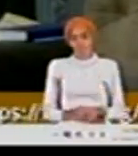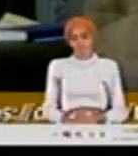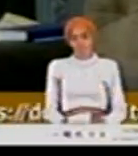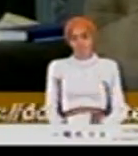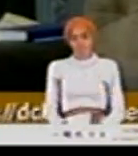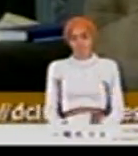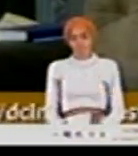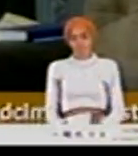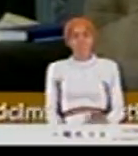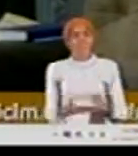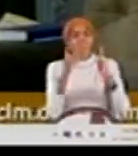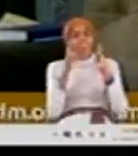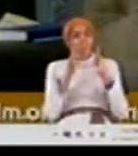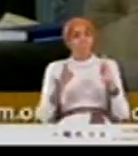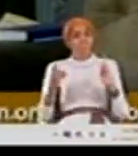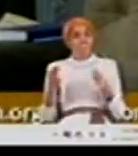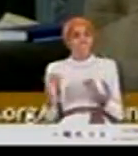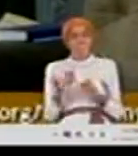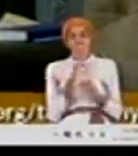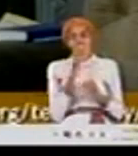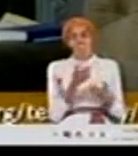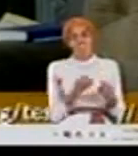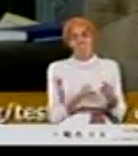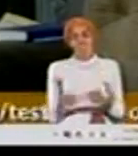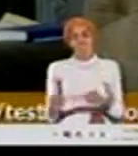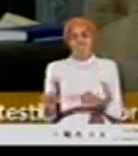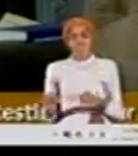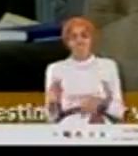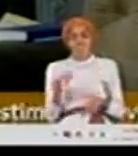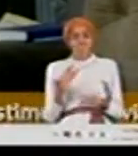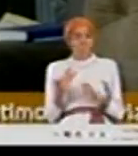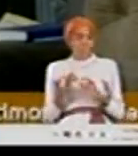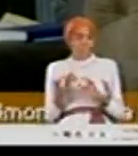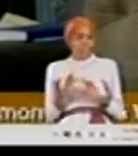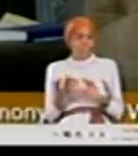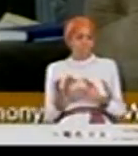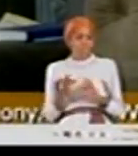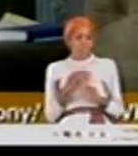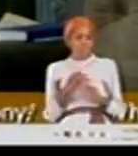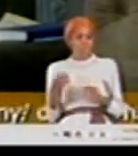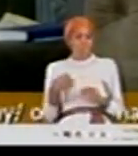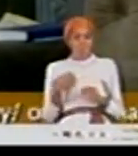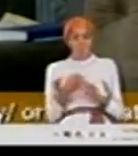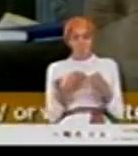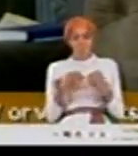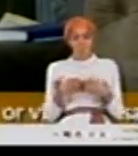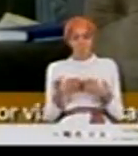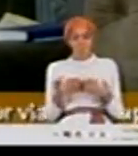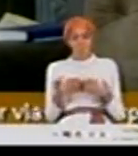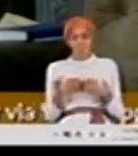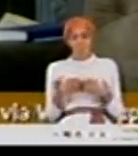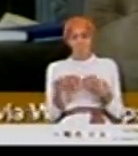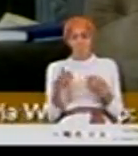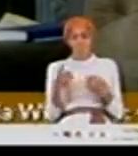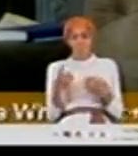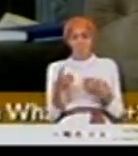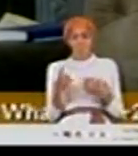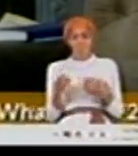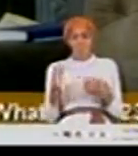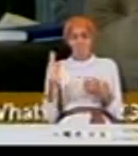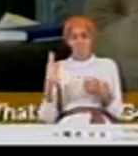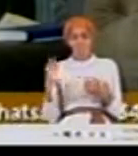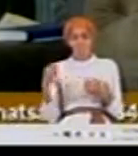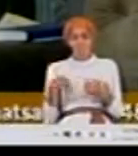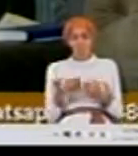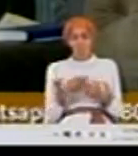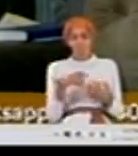Great things are happening online, and we have an update from the testimony we told you